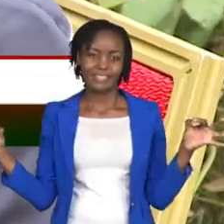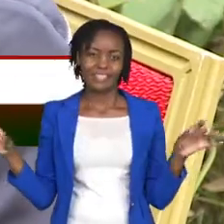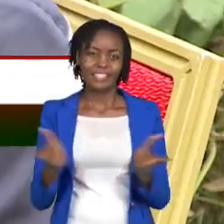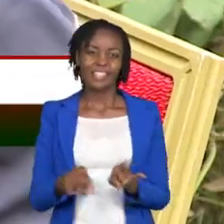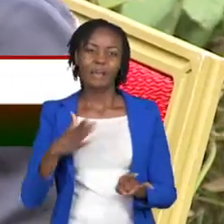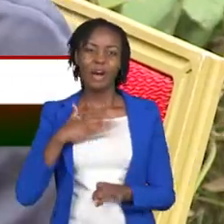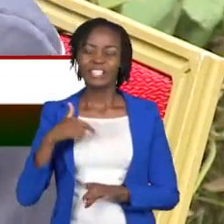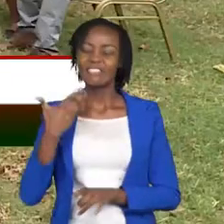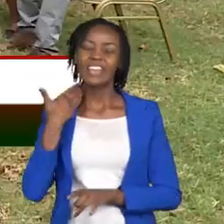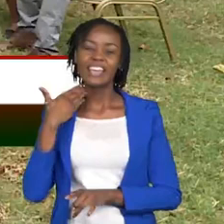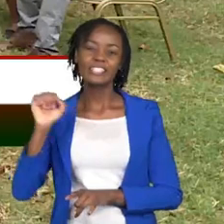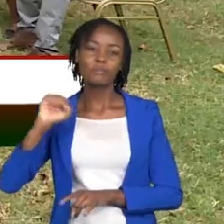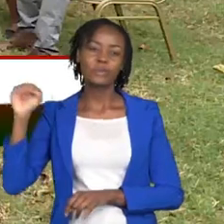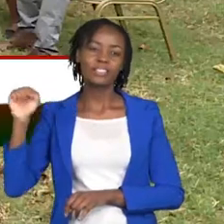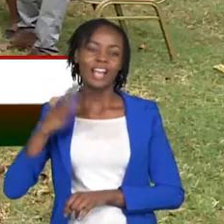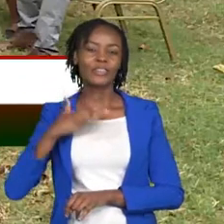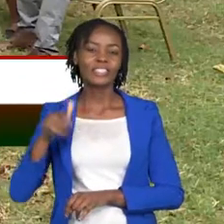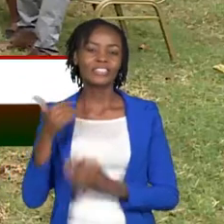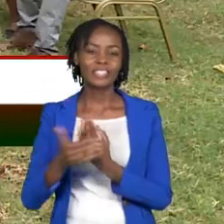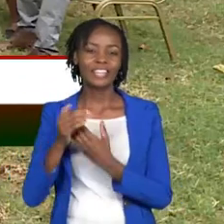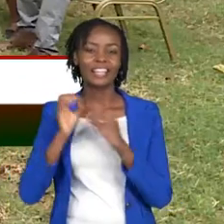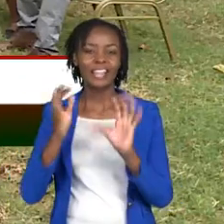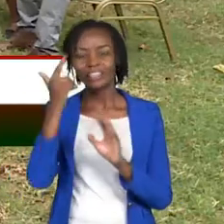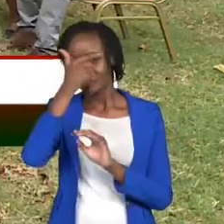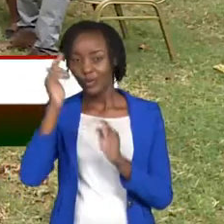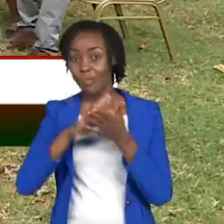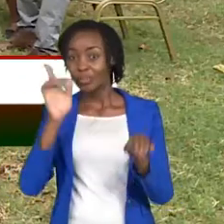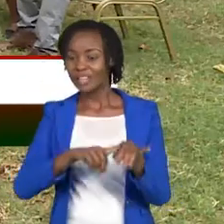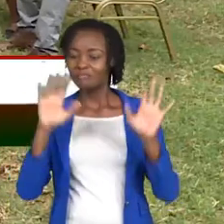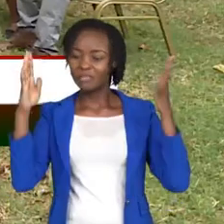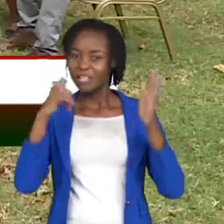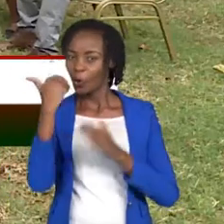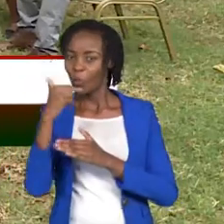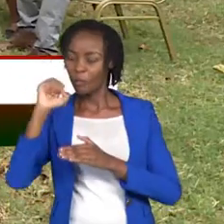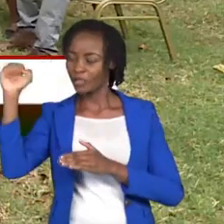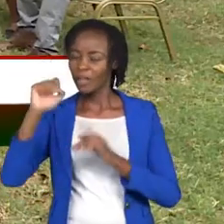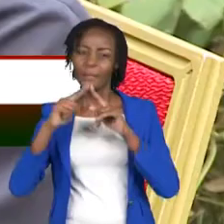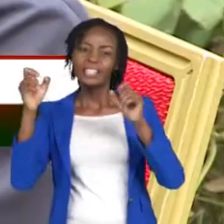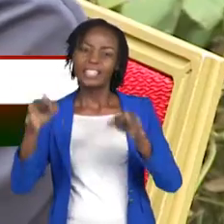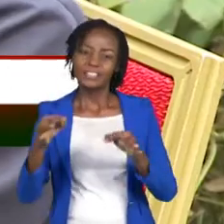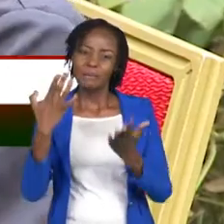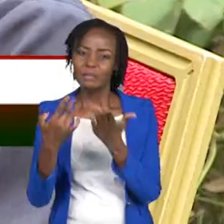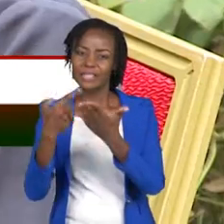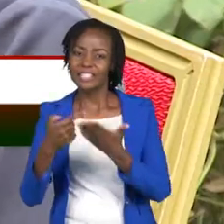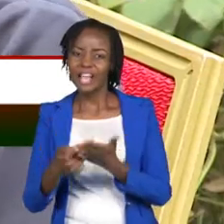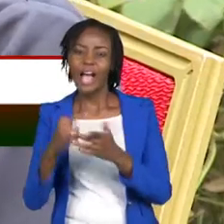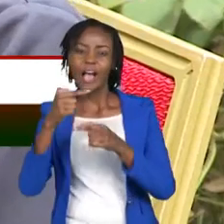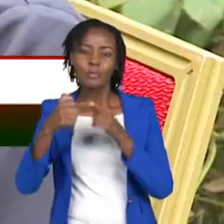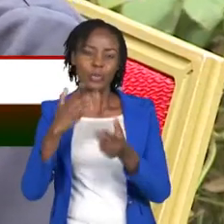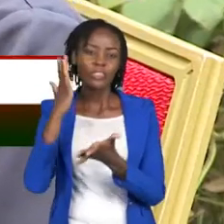politics. So that's why we might not care, because we only celebrate politicians. Mm-hmm. But if we were taught about the real heroes, I think we would care